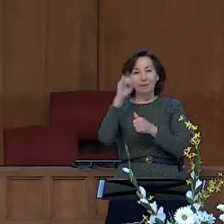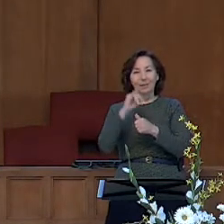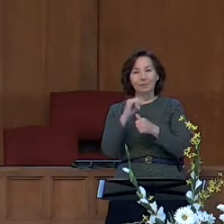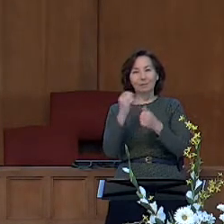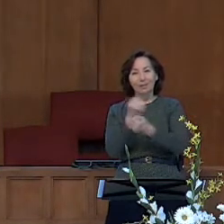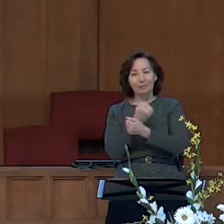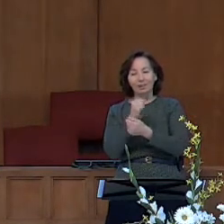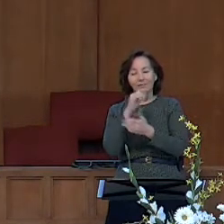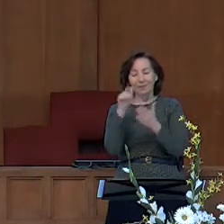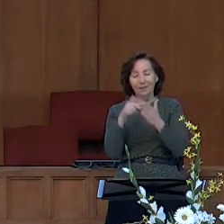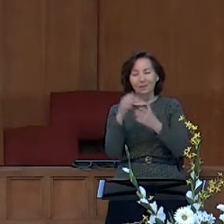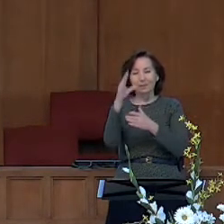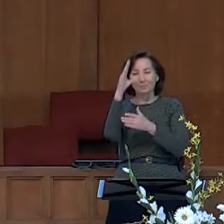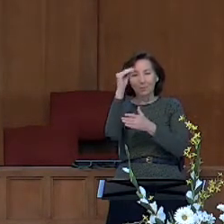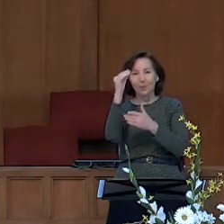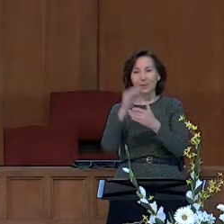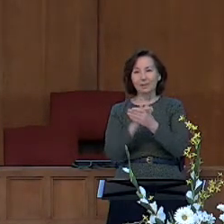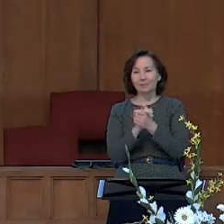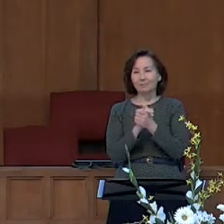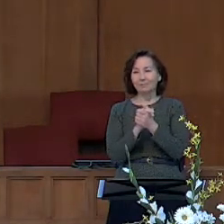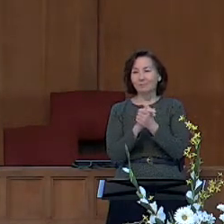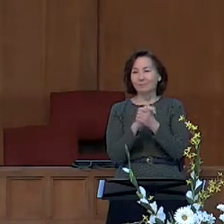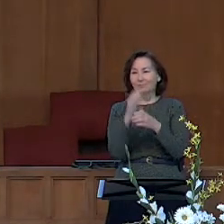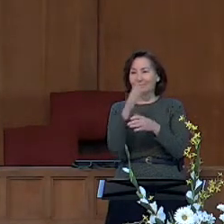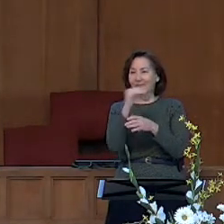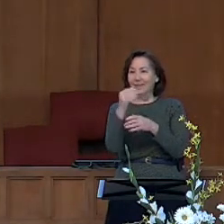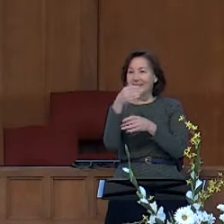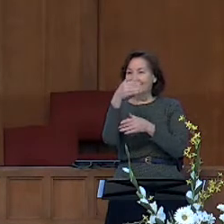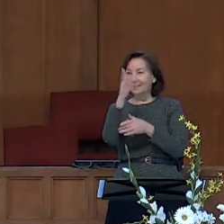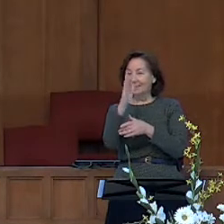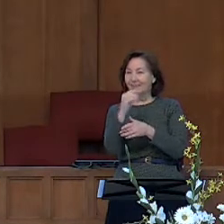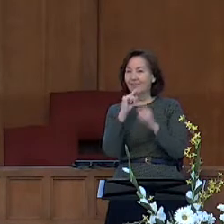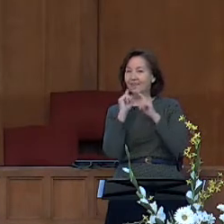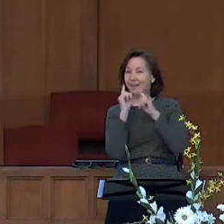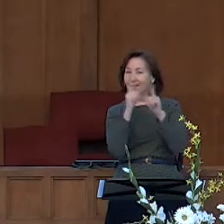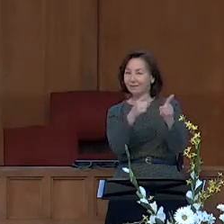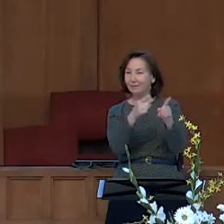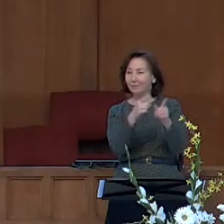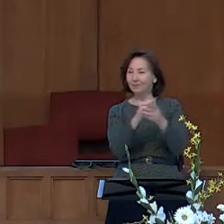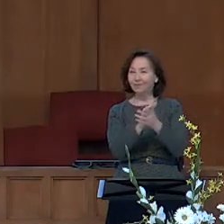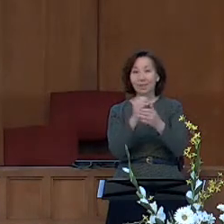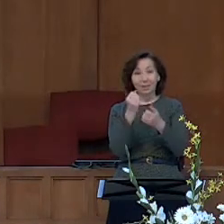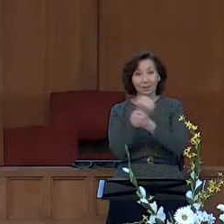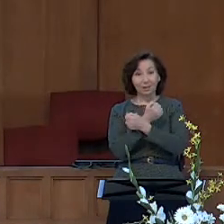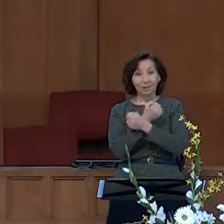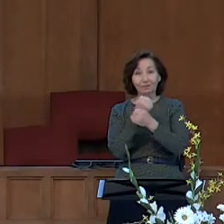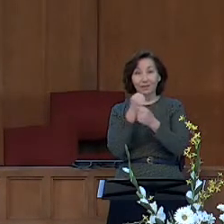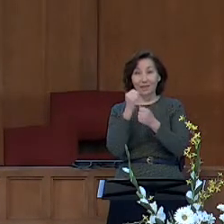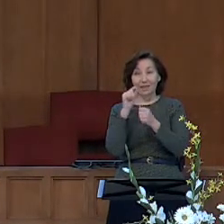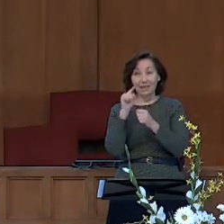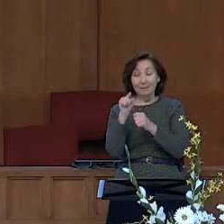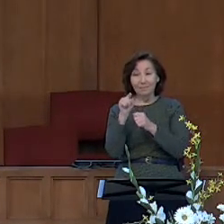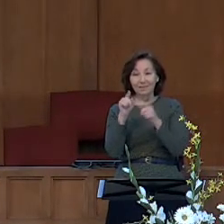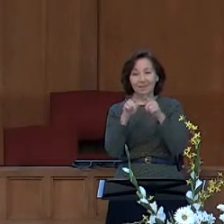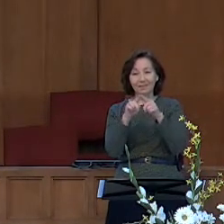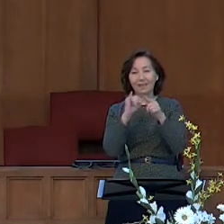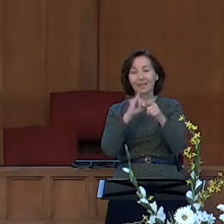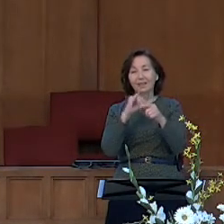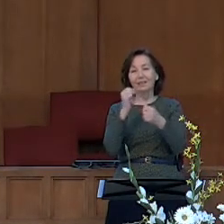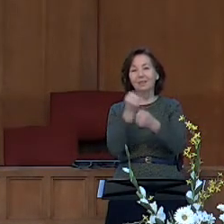boy? And God answered me, love him like I loved my